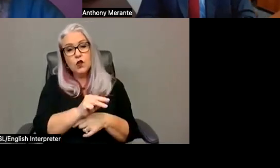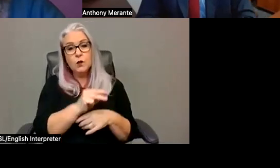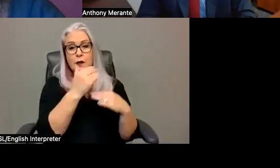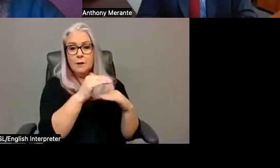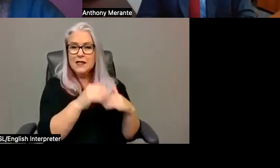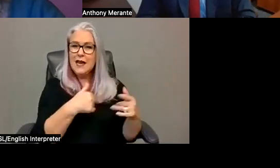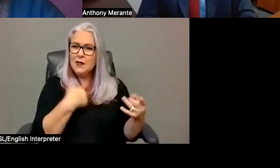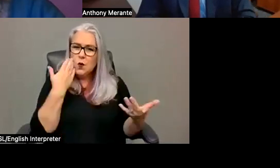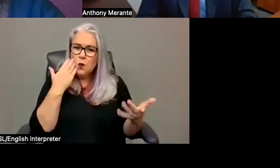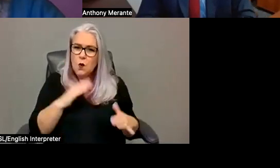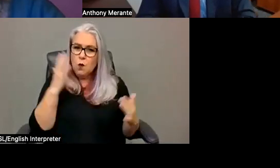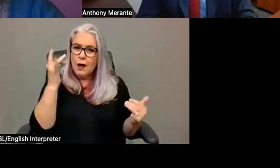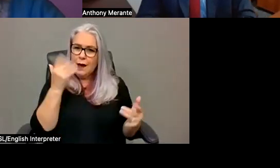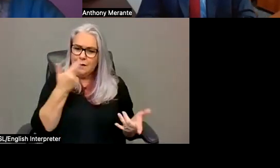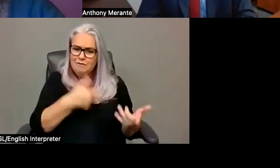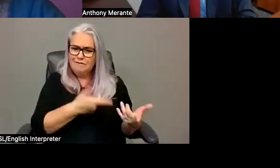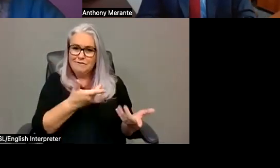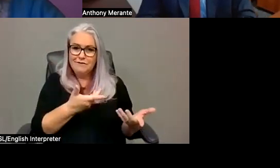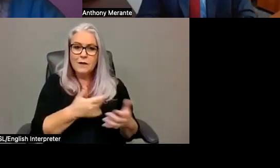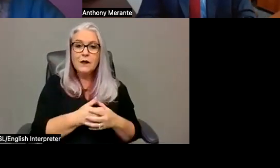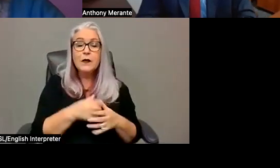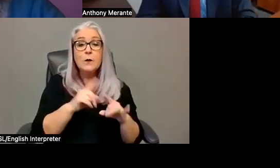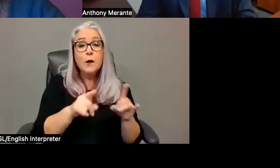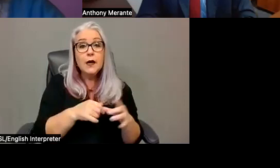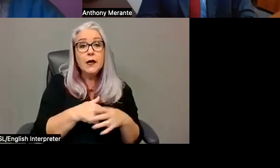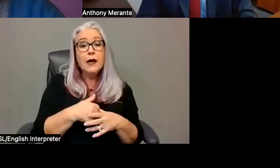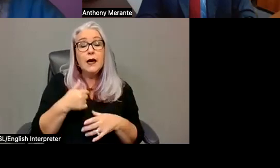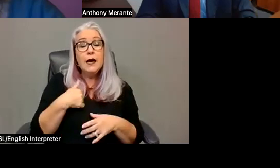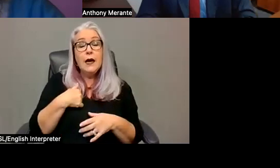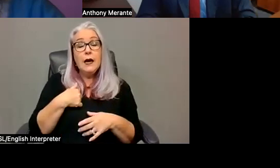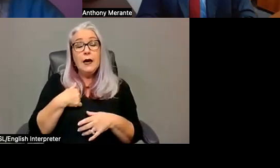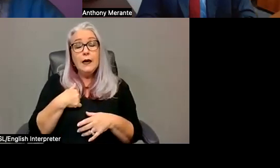for. But that being the case, I have,